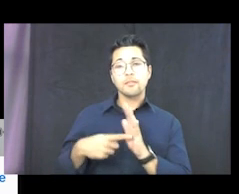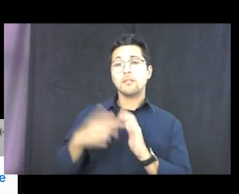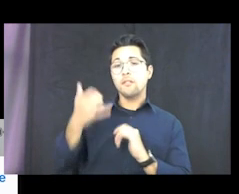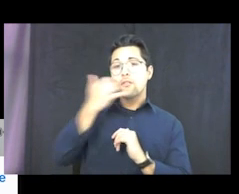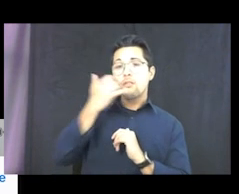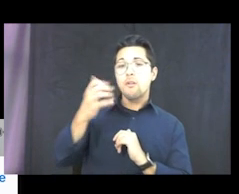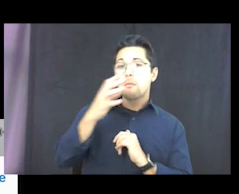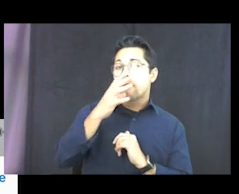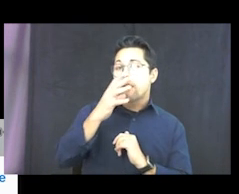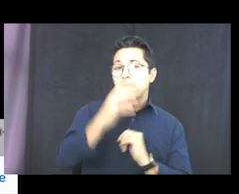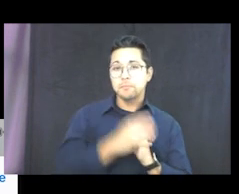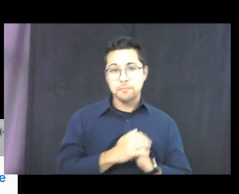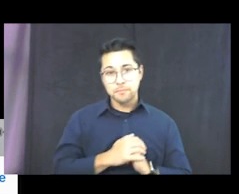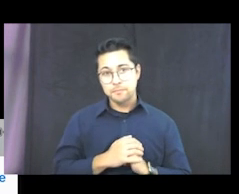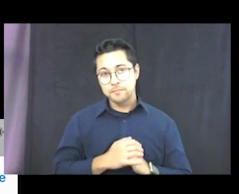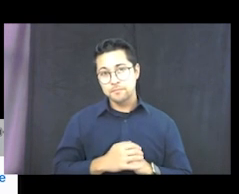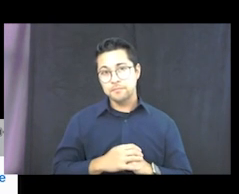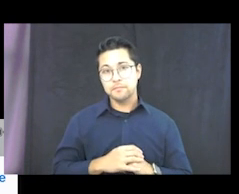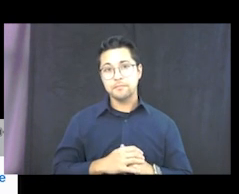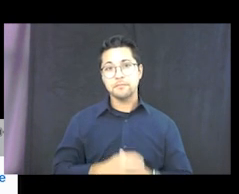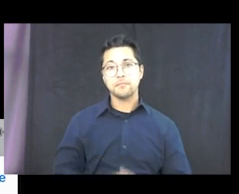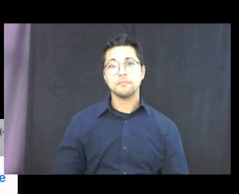Mom.